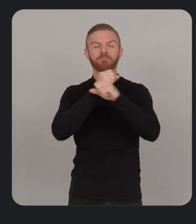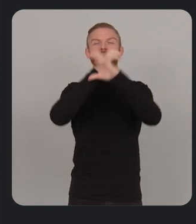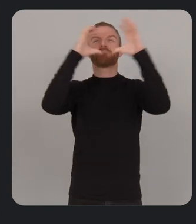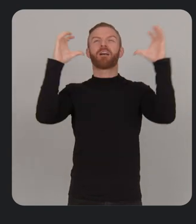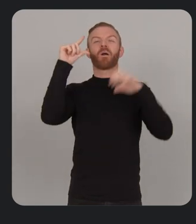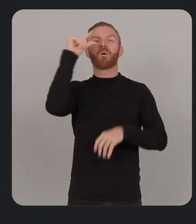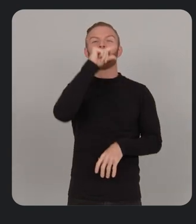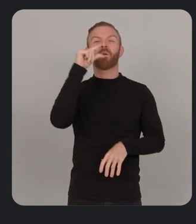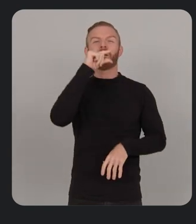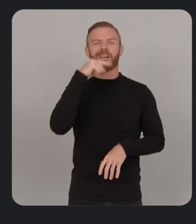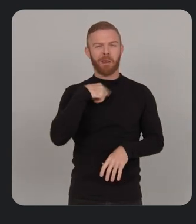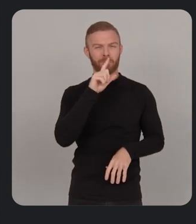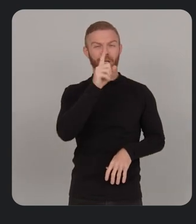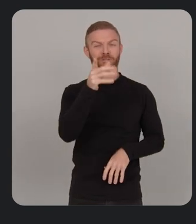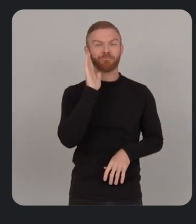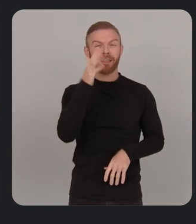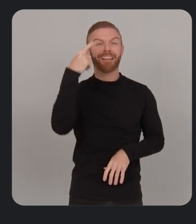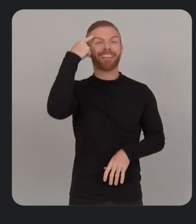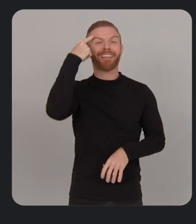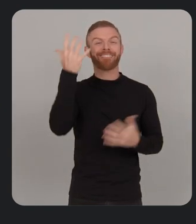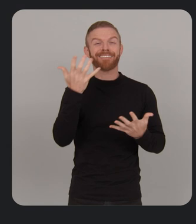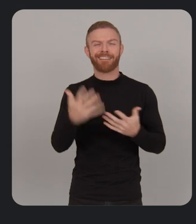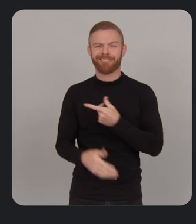I'd imagine a lot of you would see this.